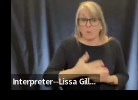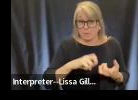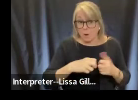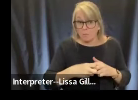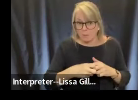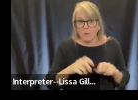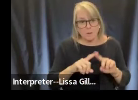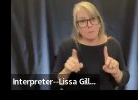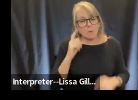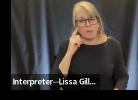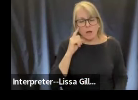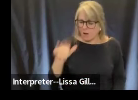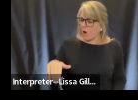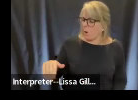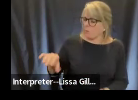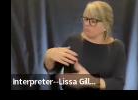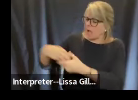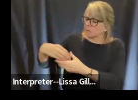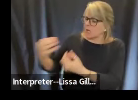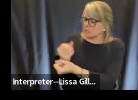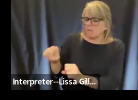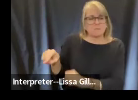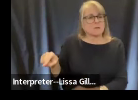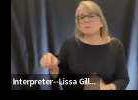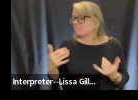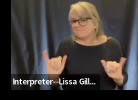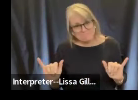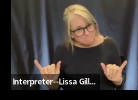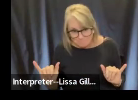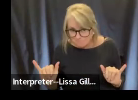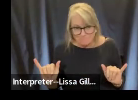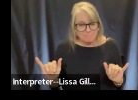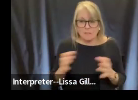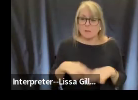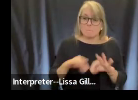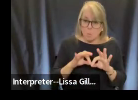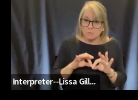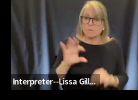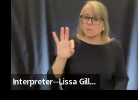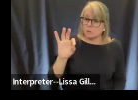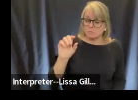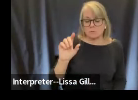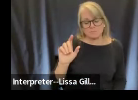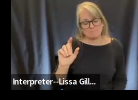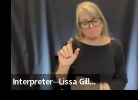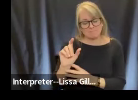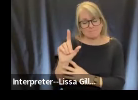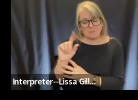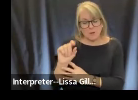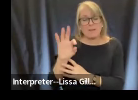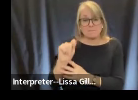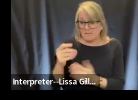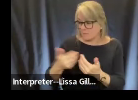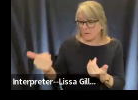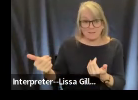perception was that those whole home generators were much safer. So make sure that those are installed in the right location, and you can also